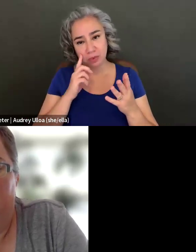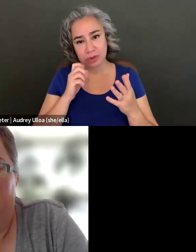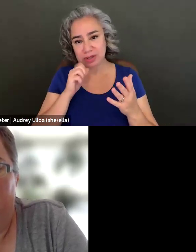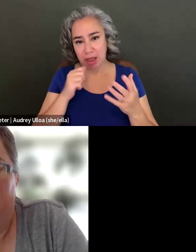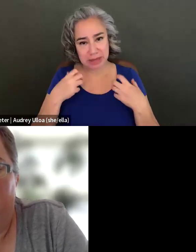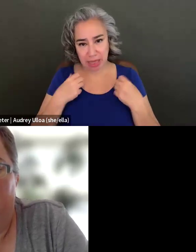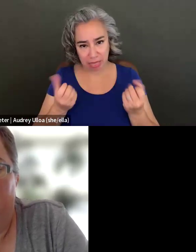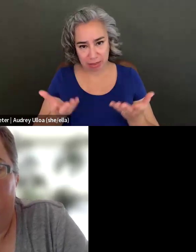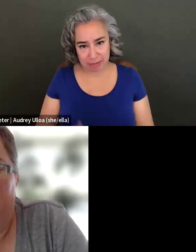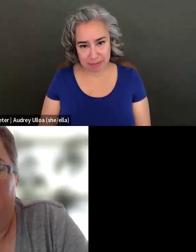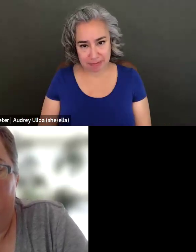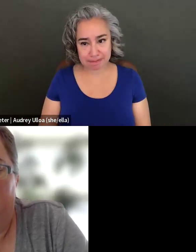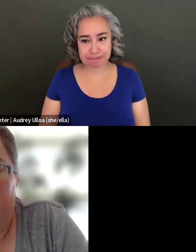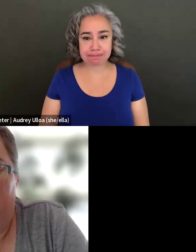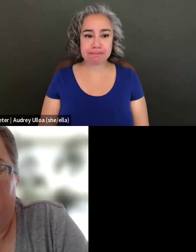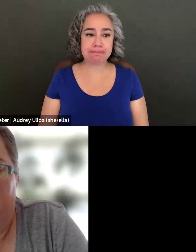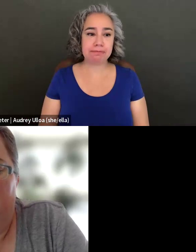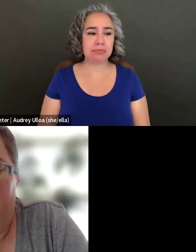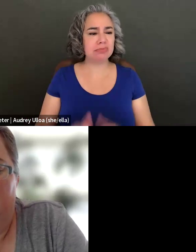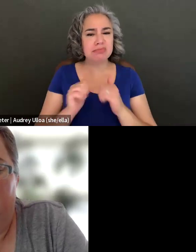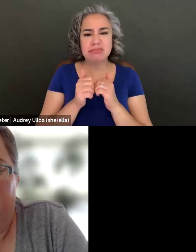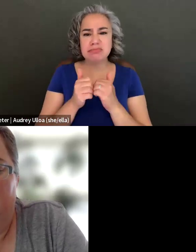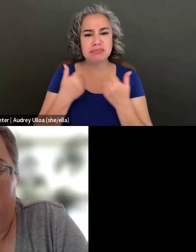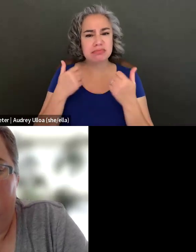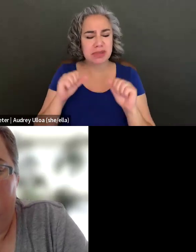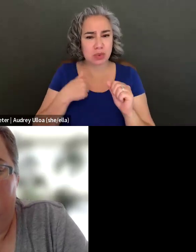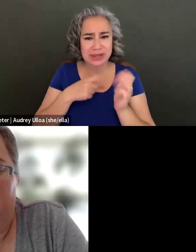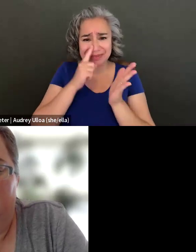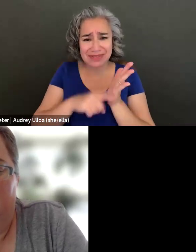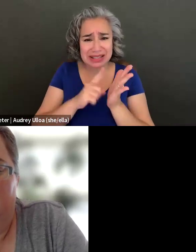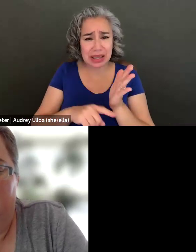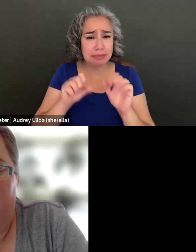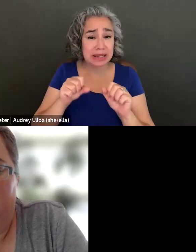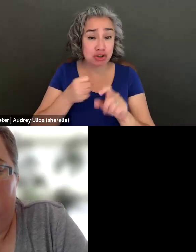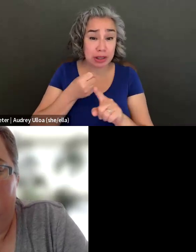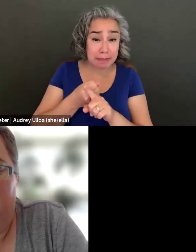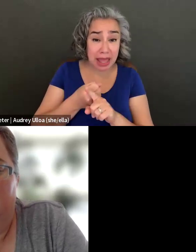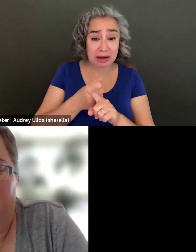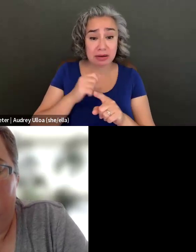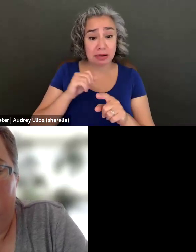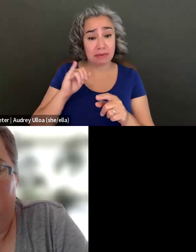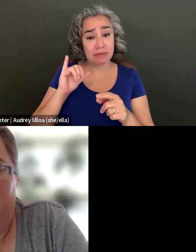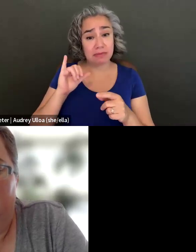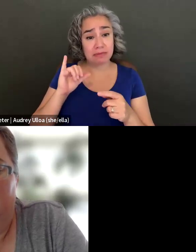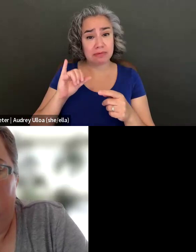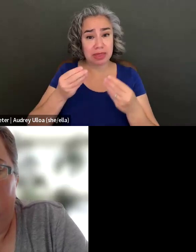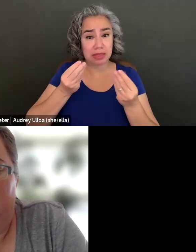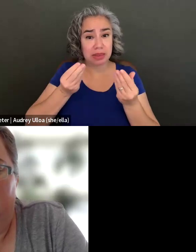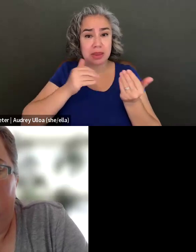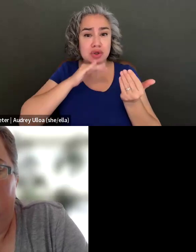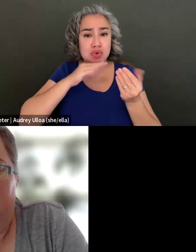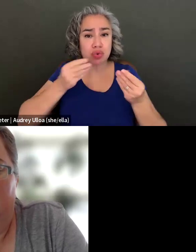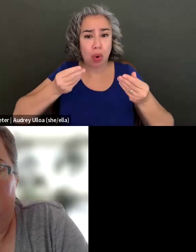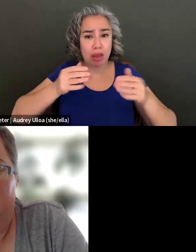healthy. So how can we investigate the potential impacts of the soil